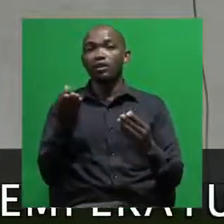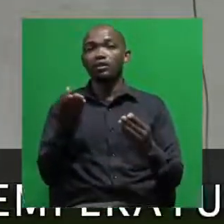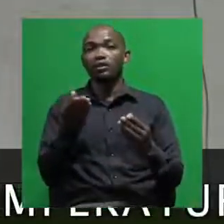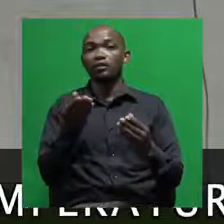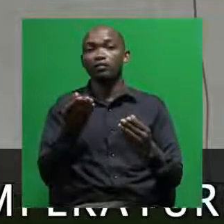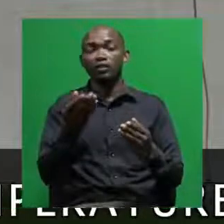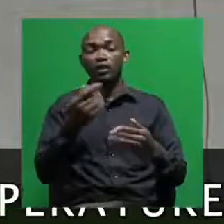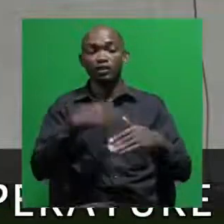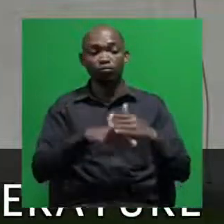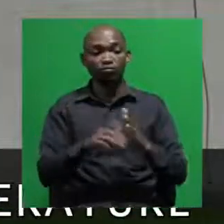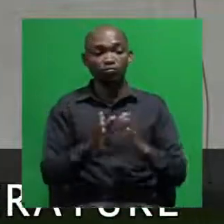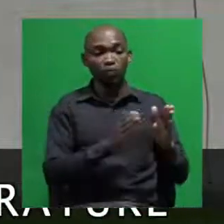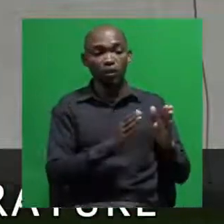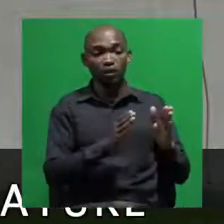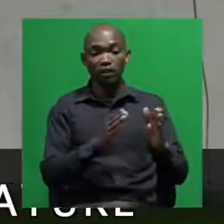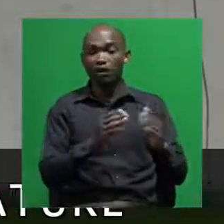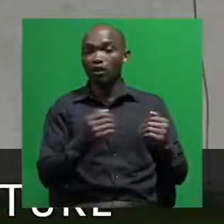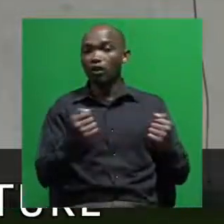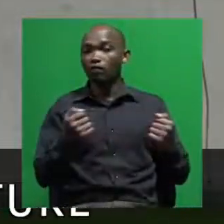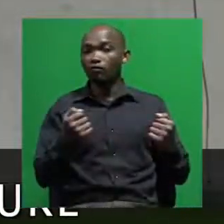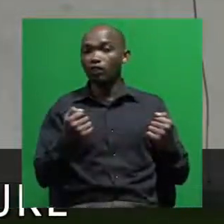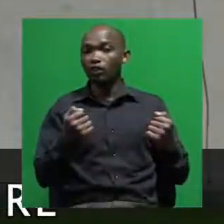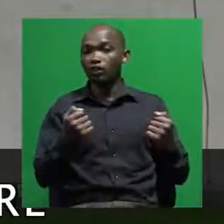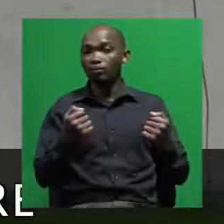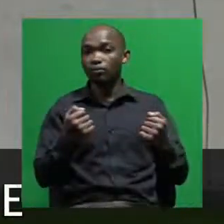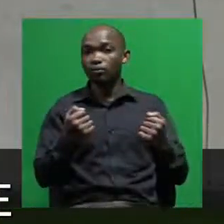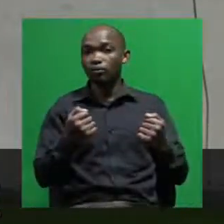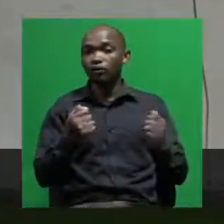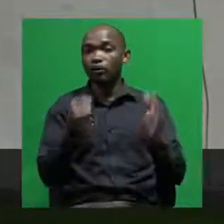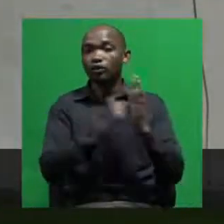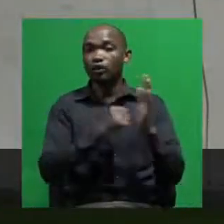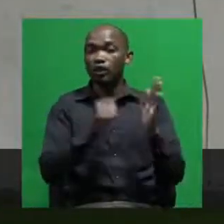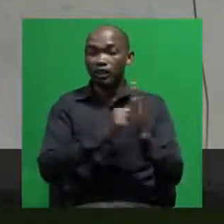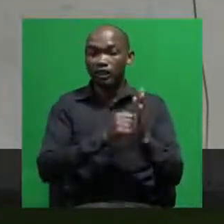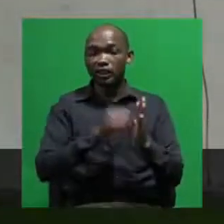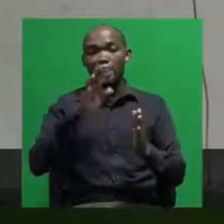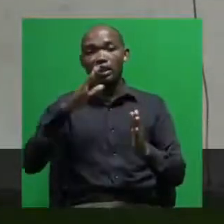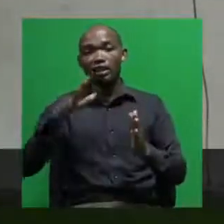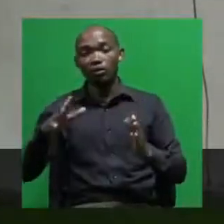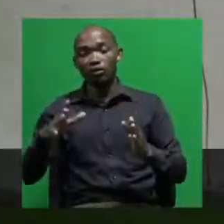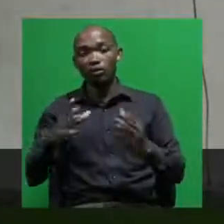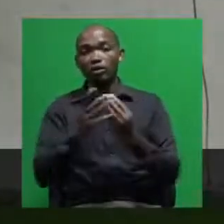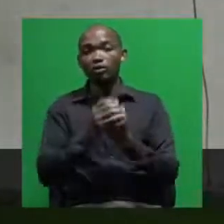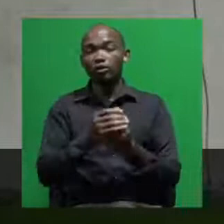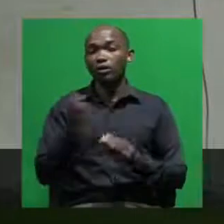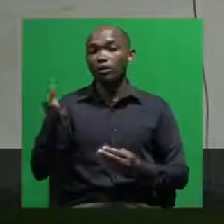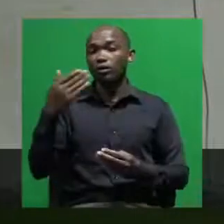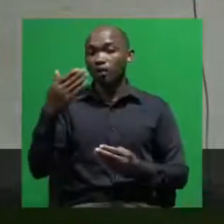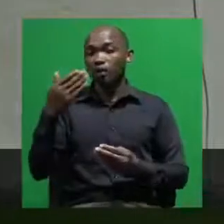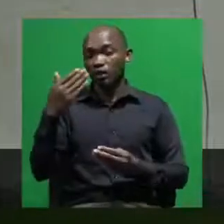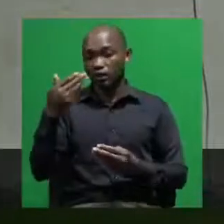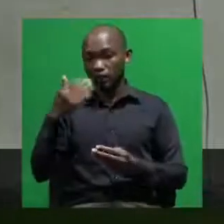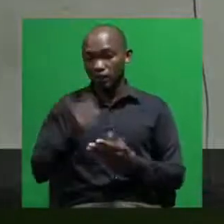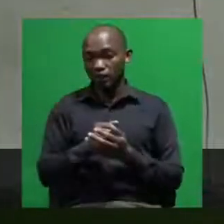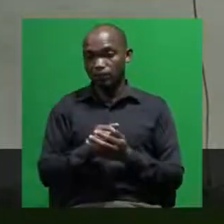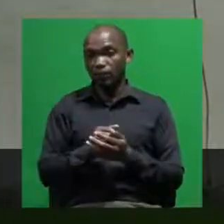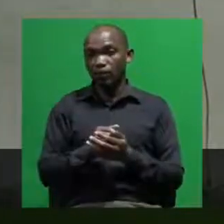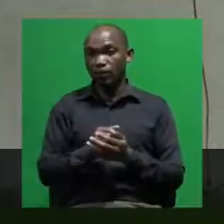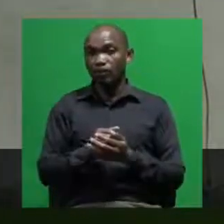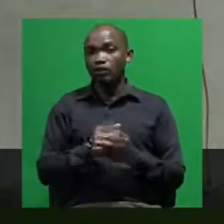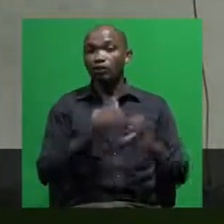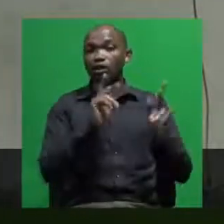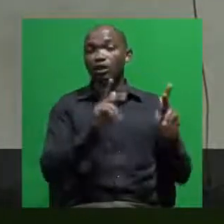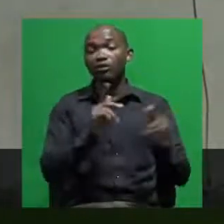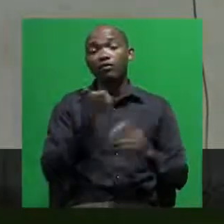as for gases. So if that is the case, then due to this fact,